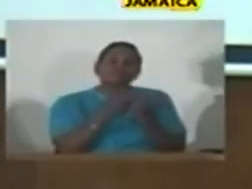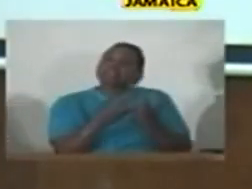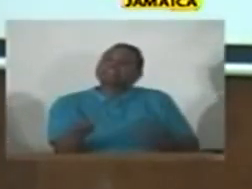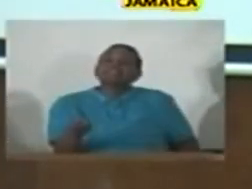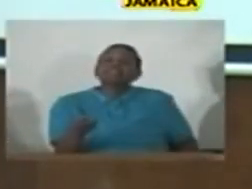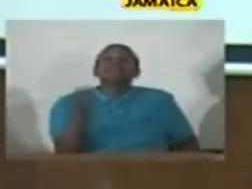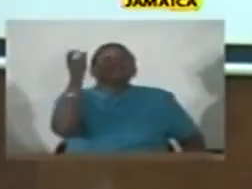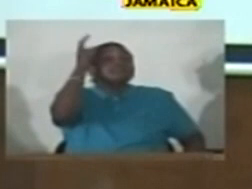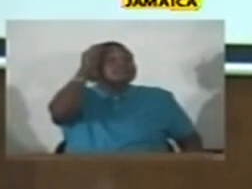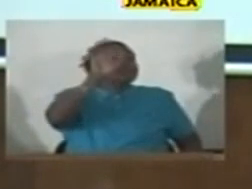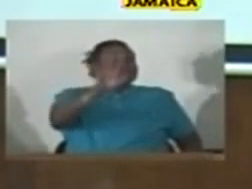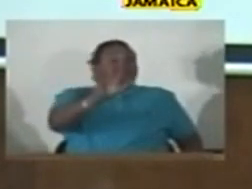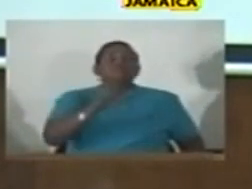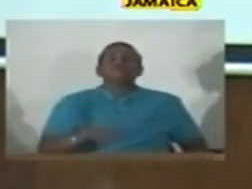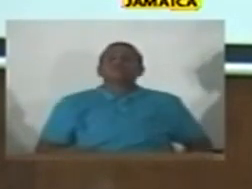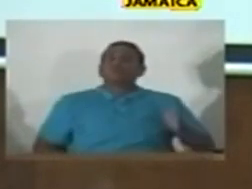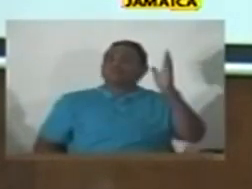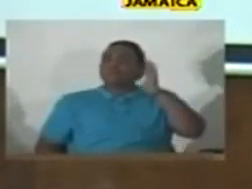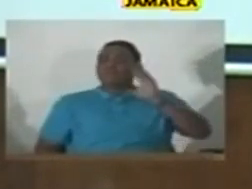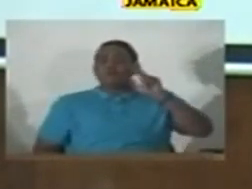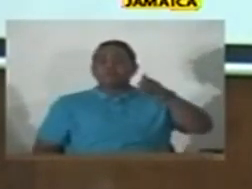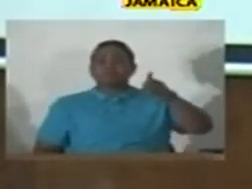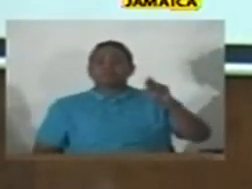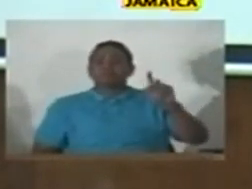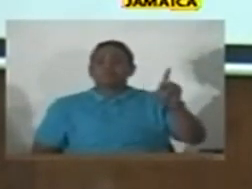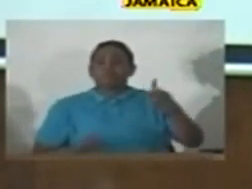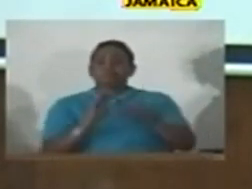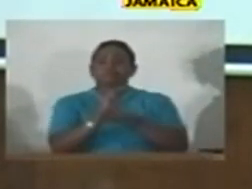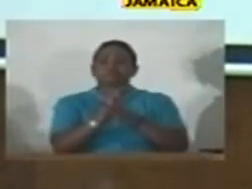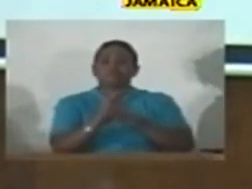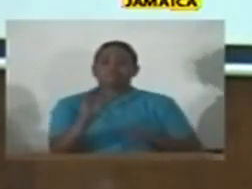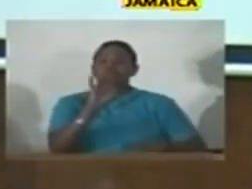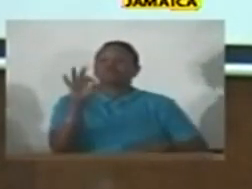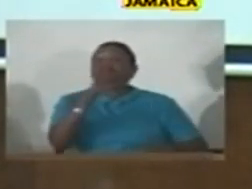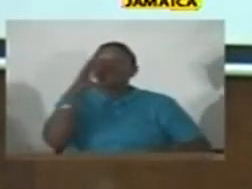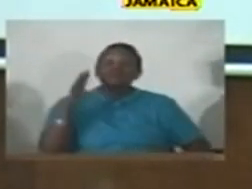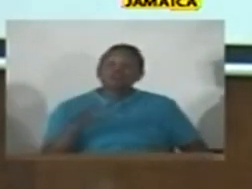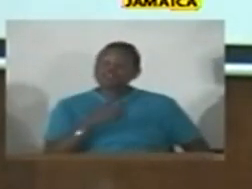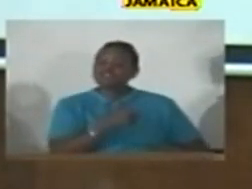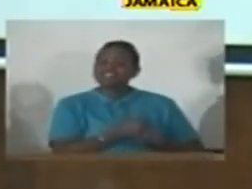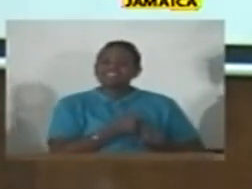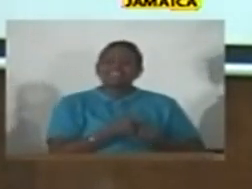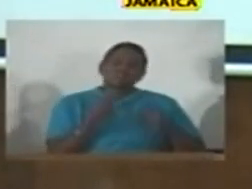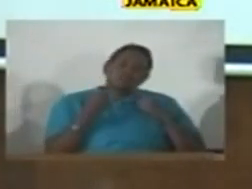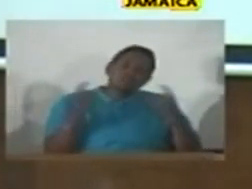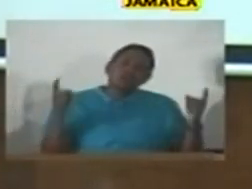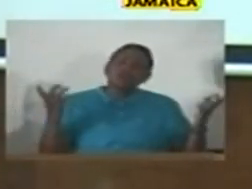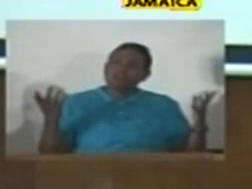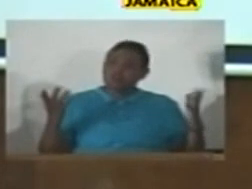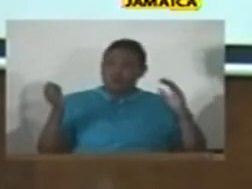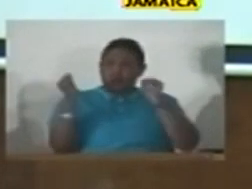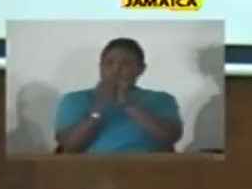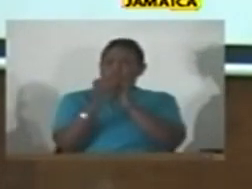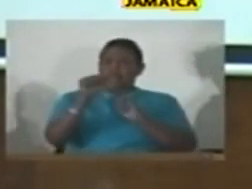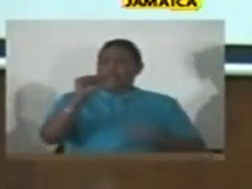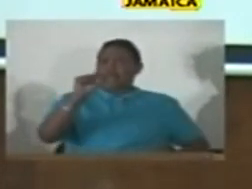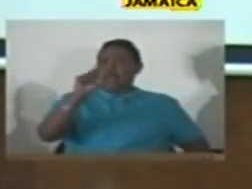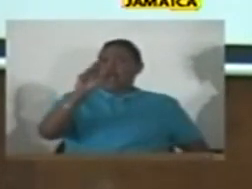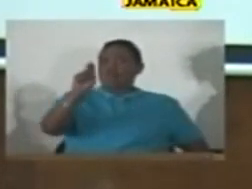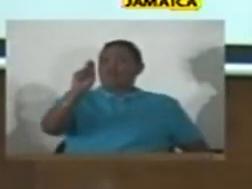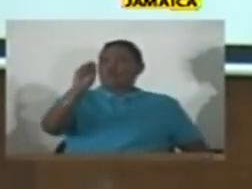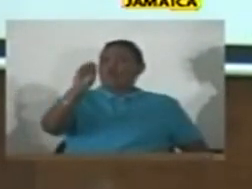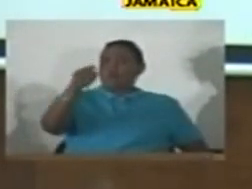A former PNP Minister of Agriculture said that with the